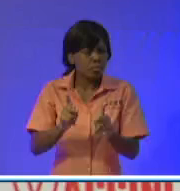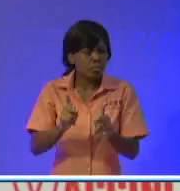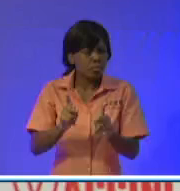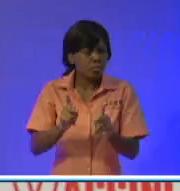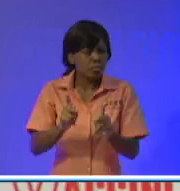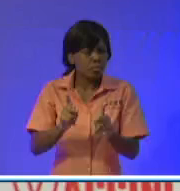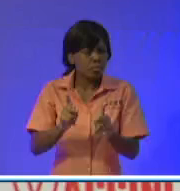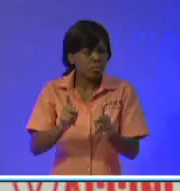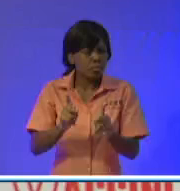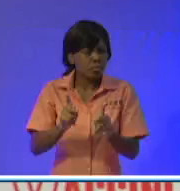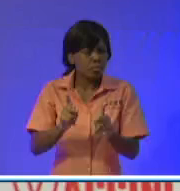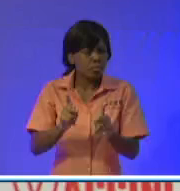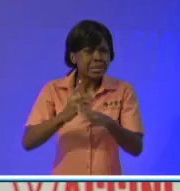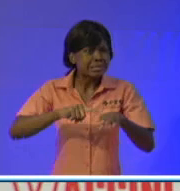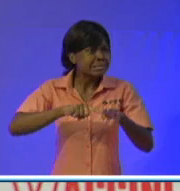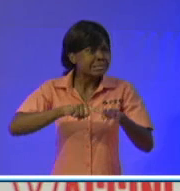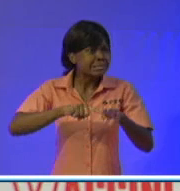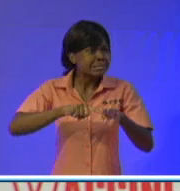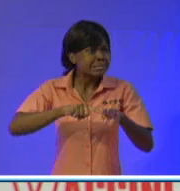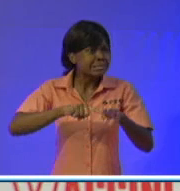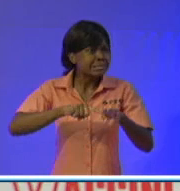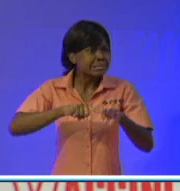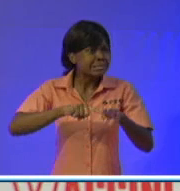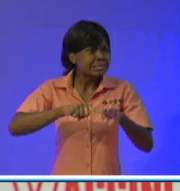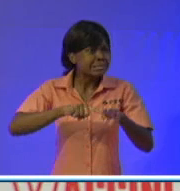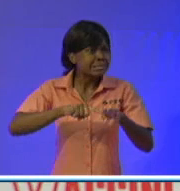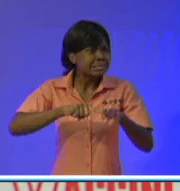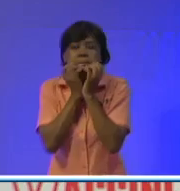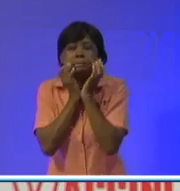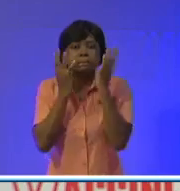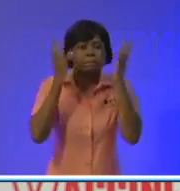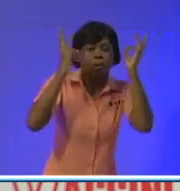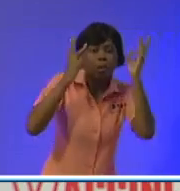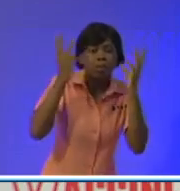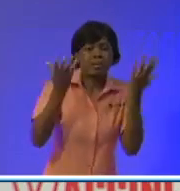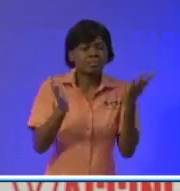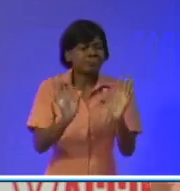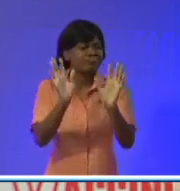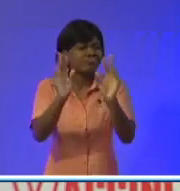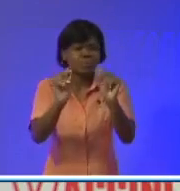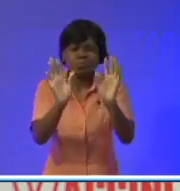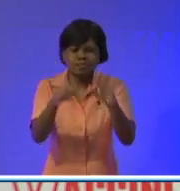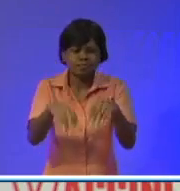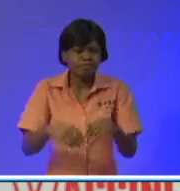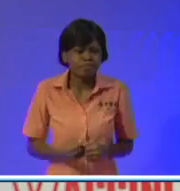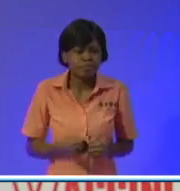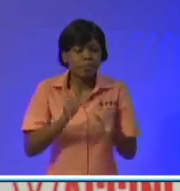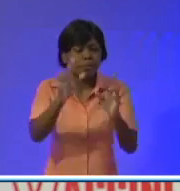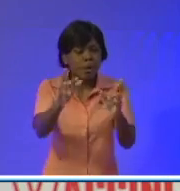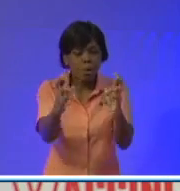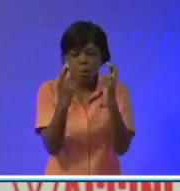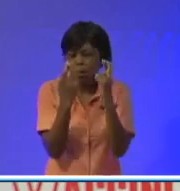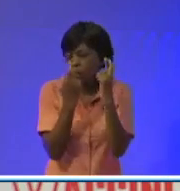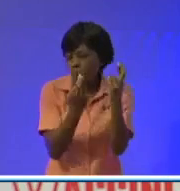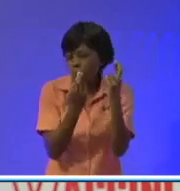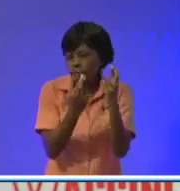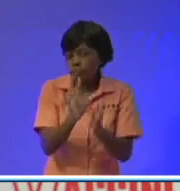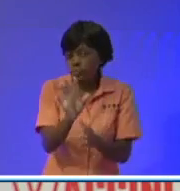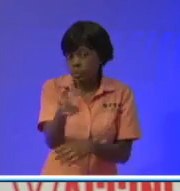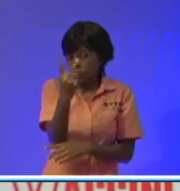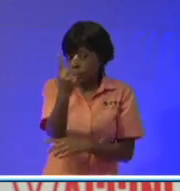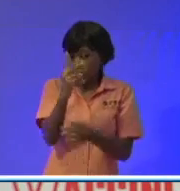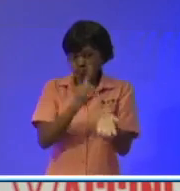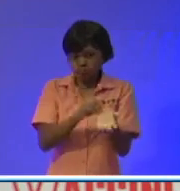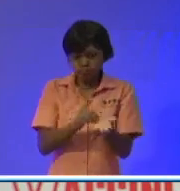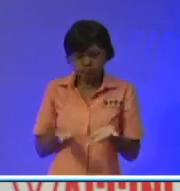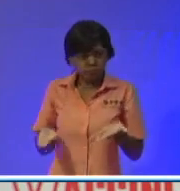about it. And I'm hoping that the two doctors, I just dropped this on them, this wasn't practiced. What is happening around the